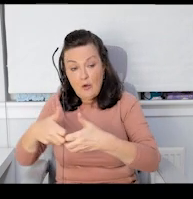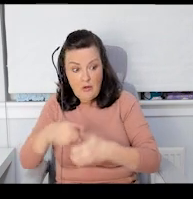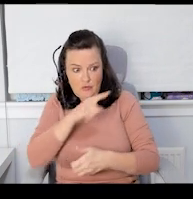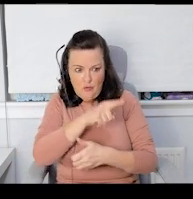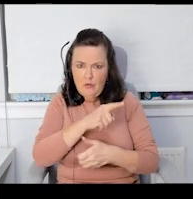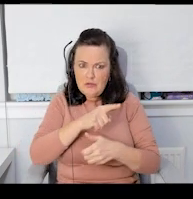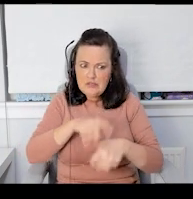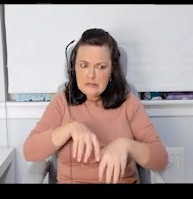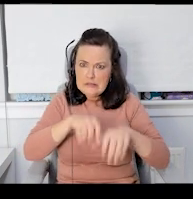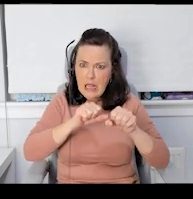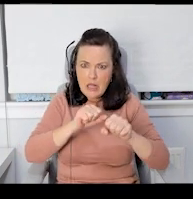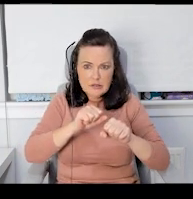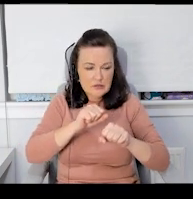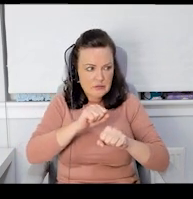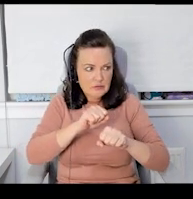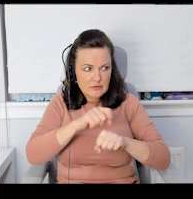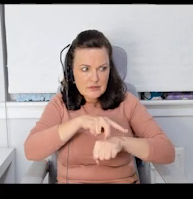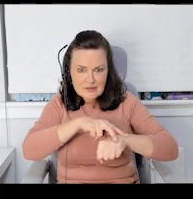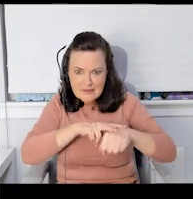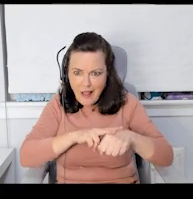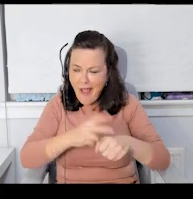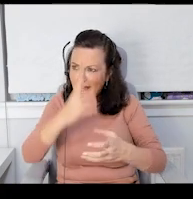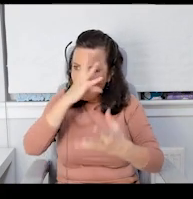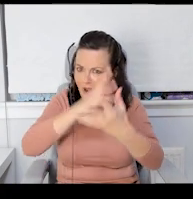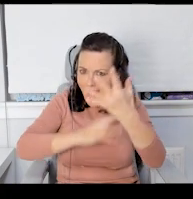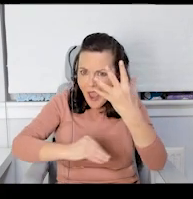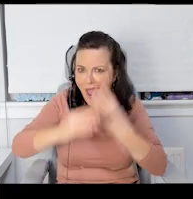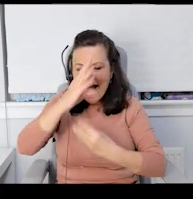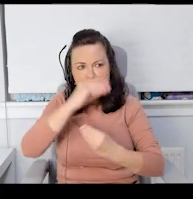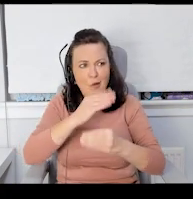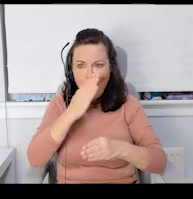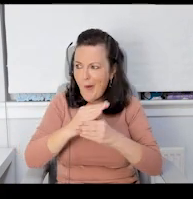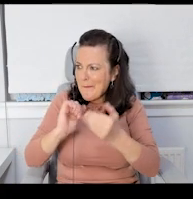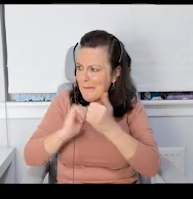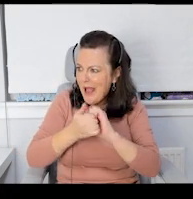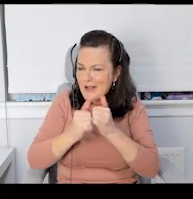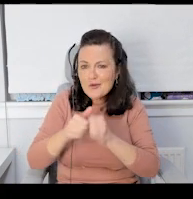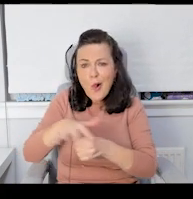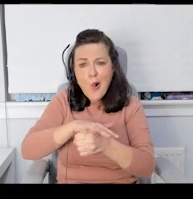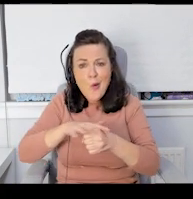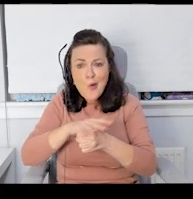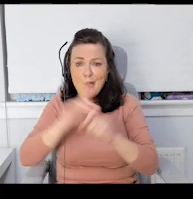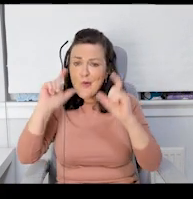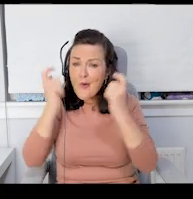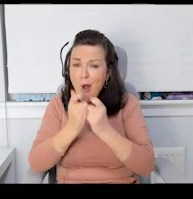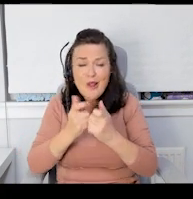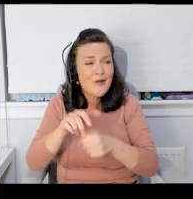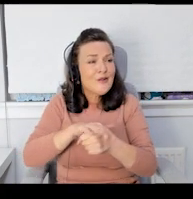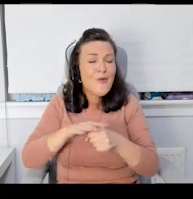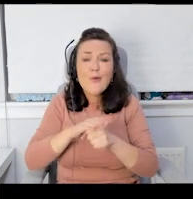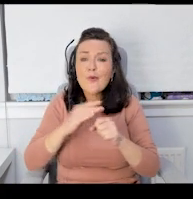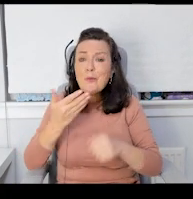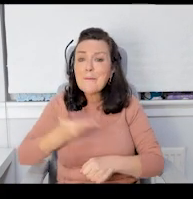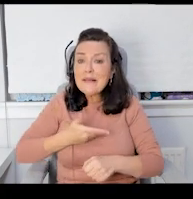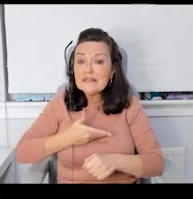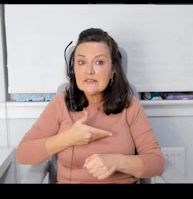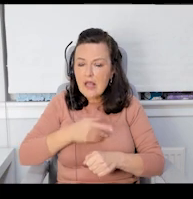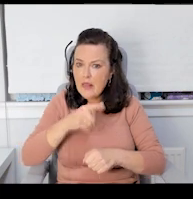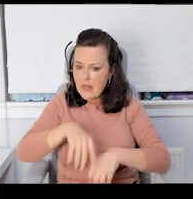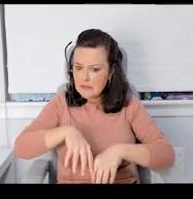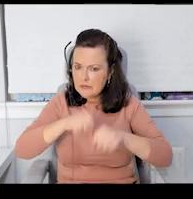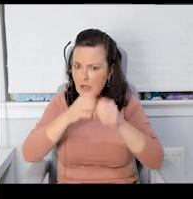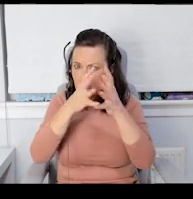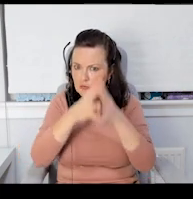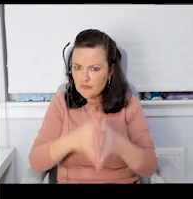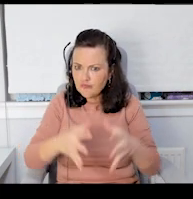involved staff in the school learning the National Progression Award element, working in partnership with the local college and local businesses, and